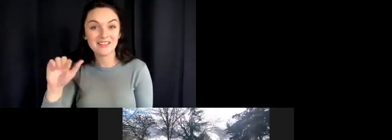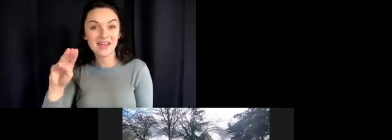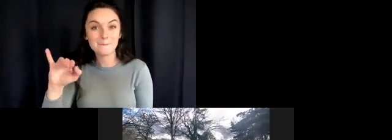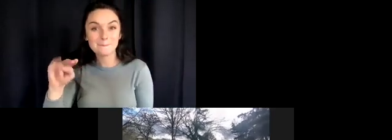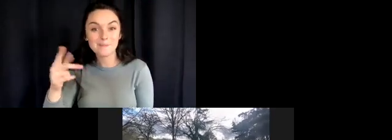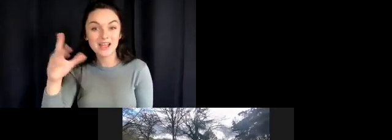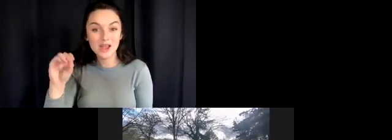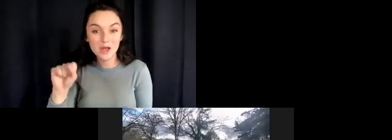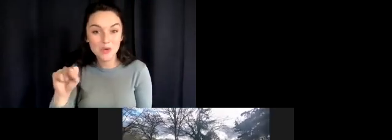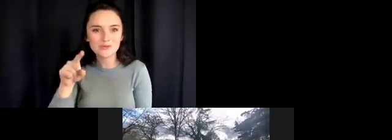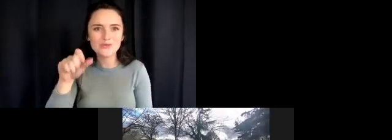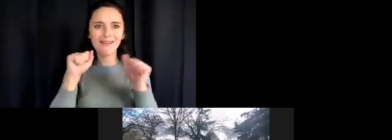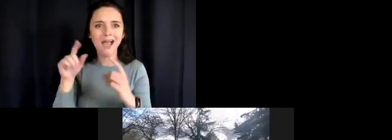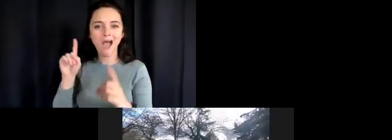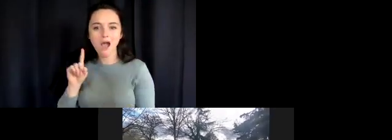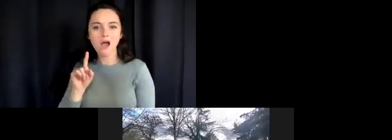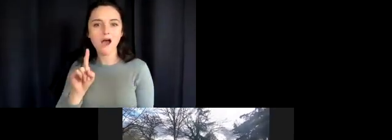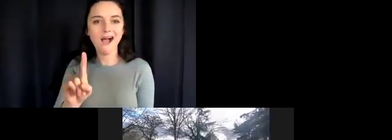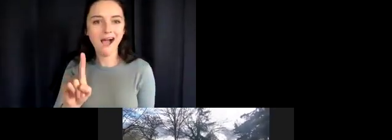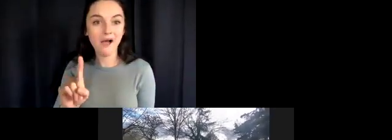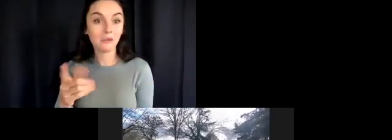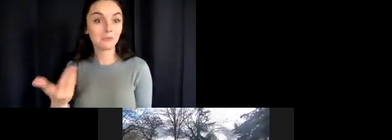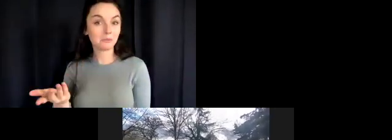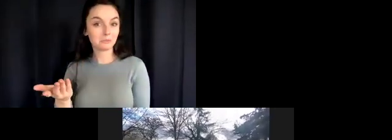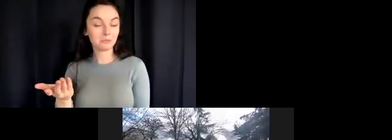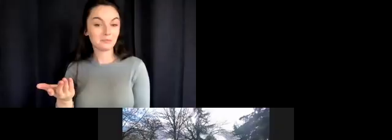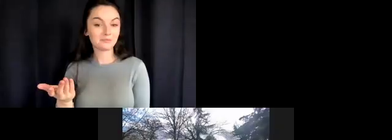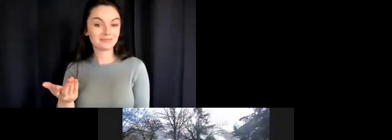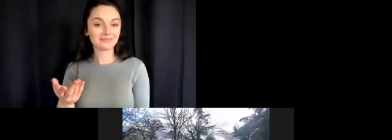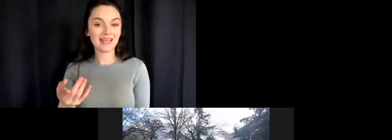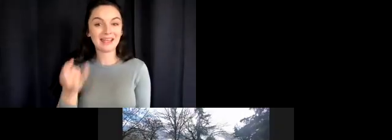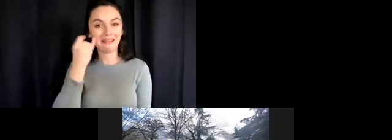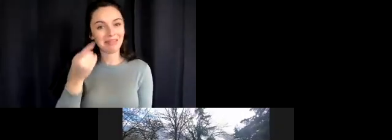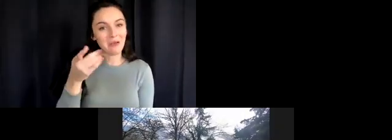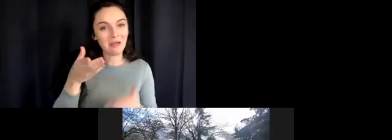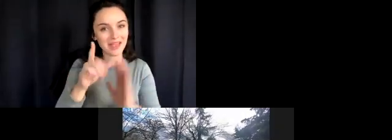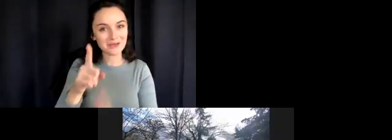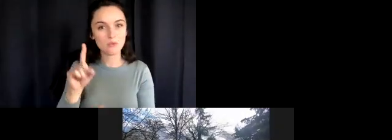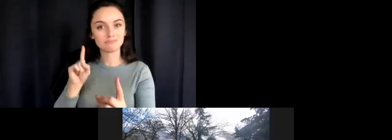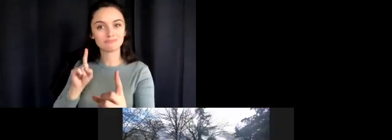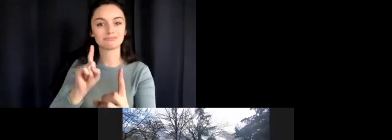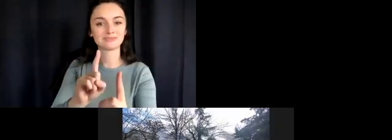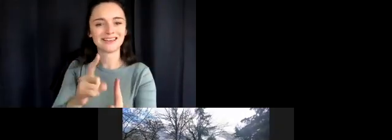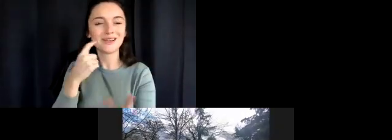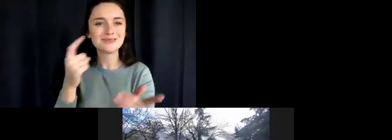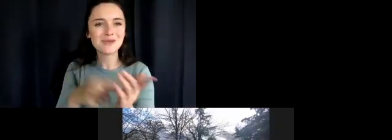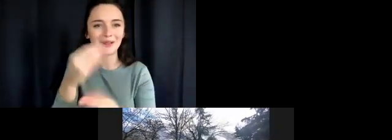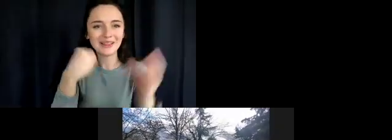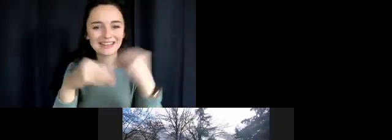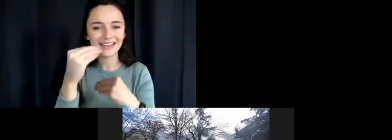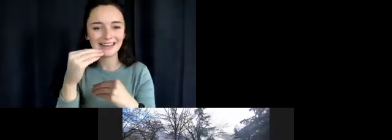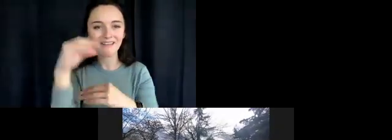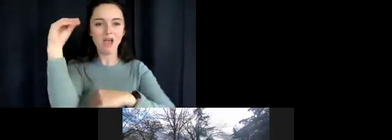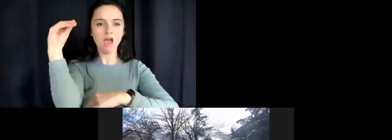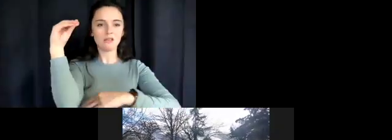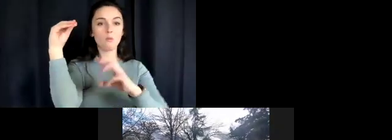up close and personal with them for the most part, as much as they'll let you. Now you guys see that they are all eating with their heads in the